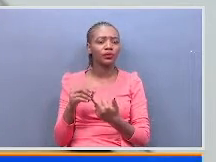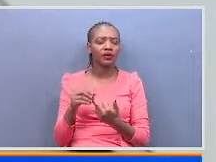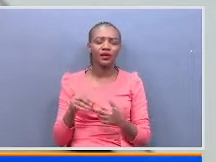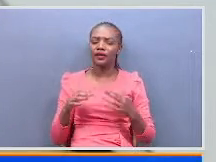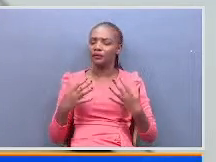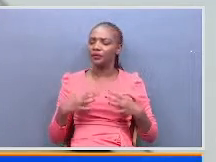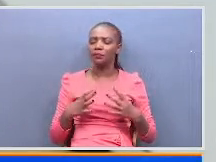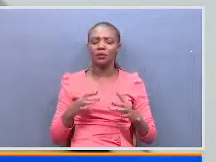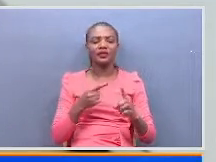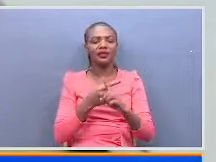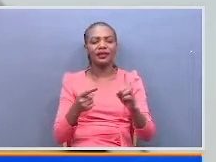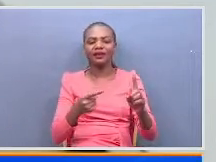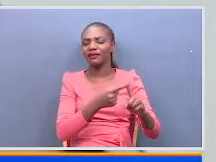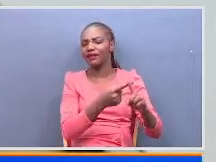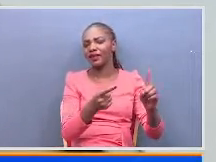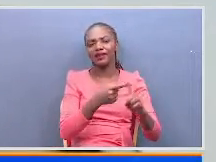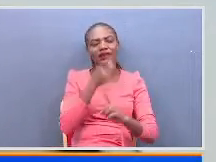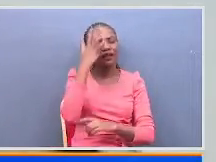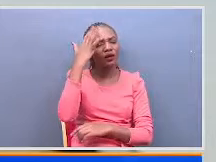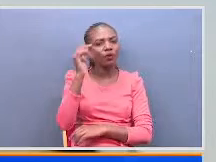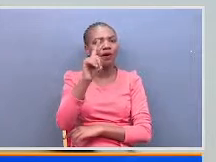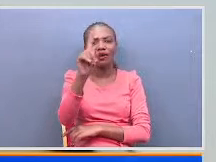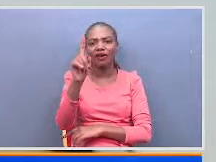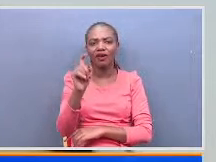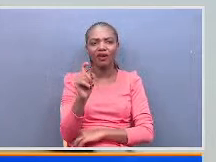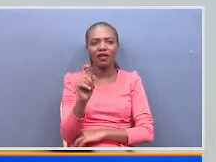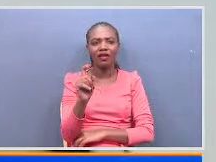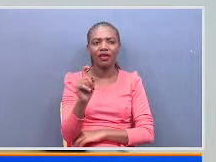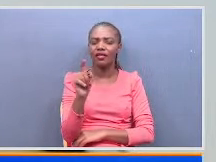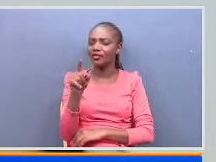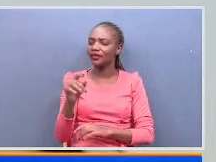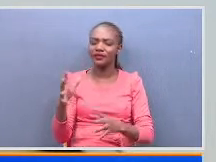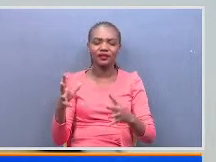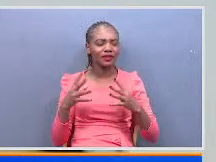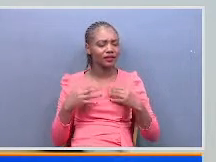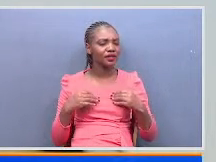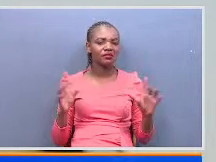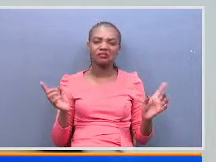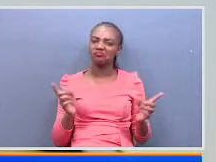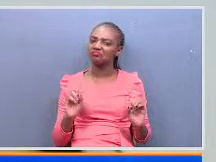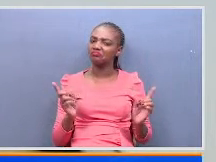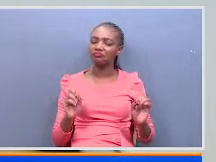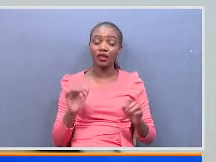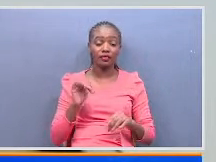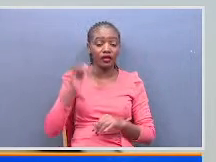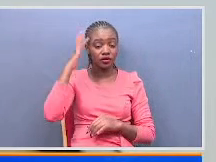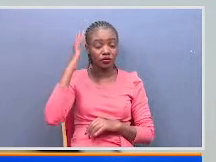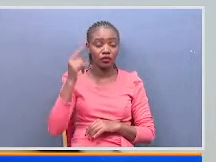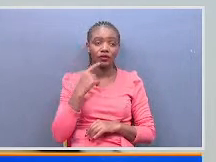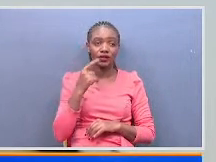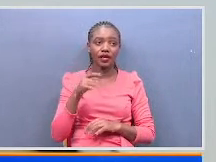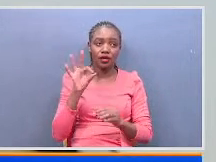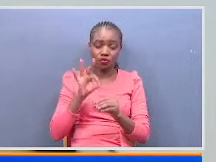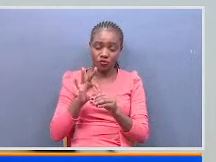mtu utoe mtu kwa shamba yake. Hii haiwezi ikafanyika. Na kwa hivyo wacha tumalize